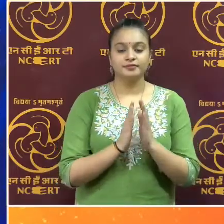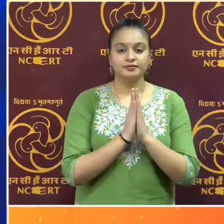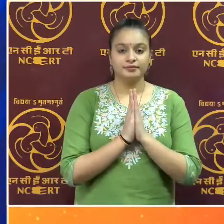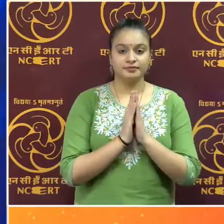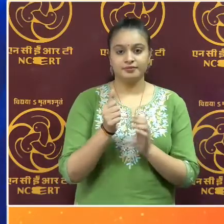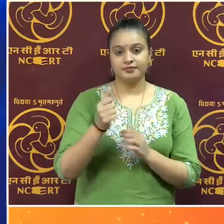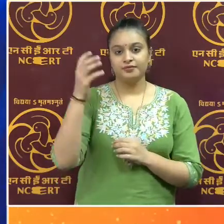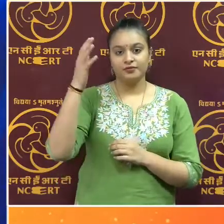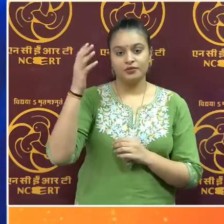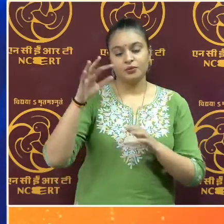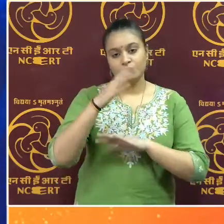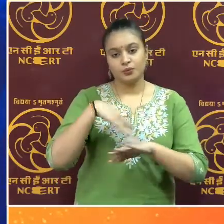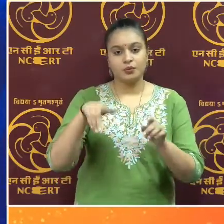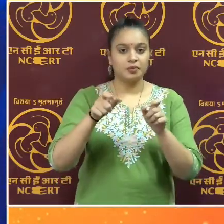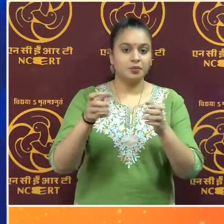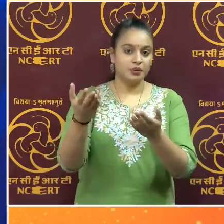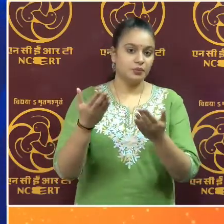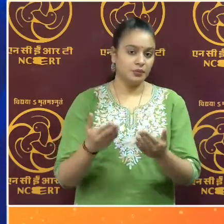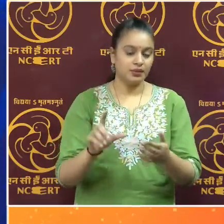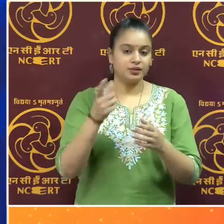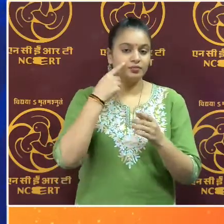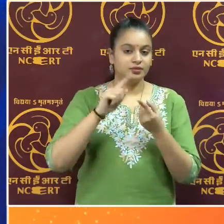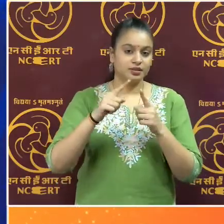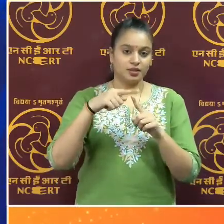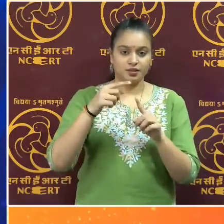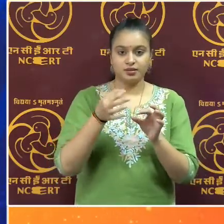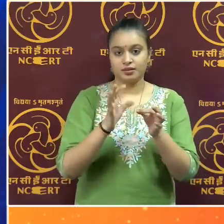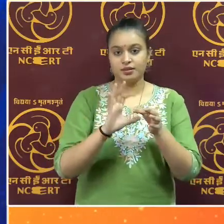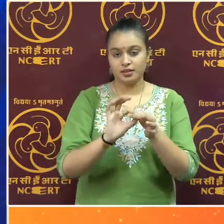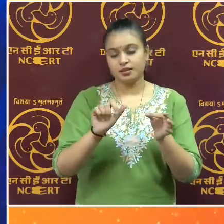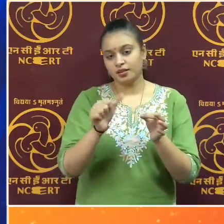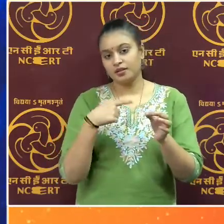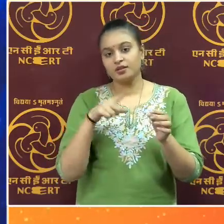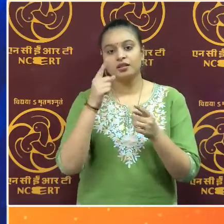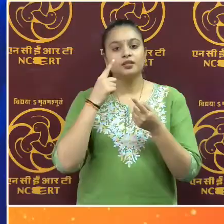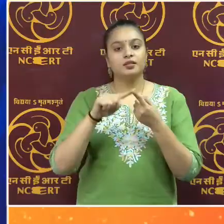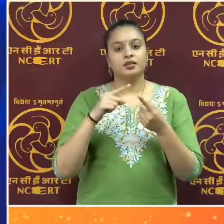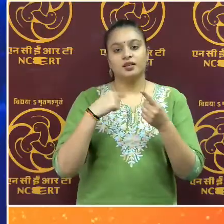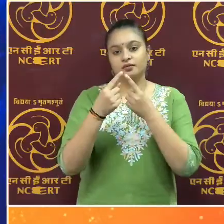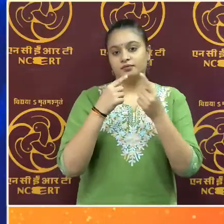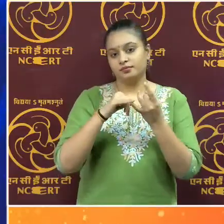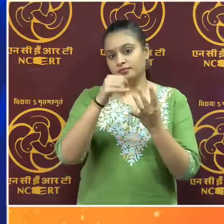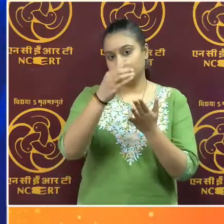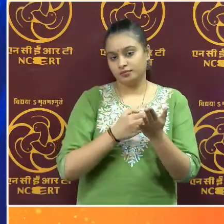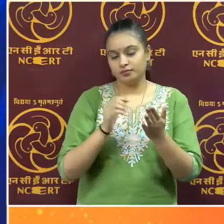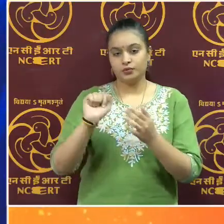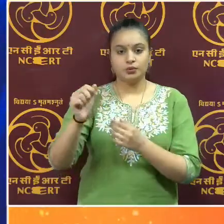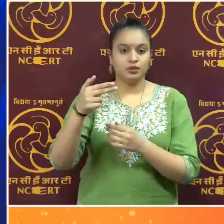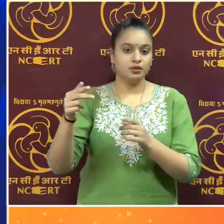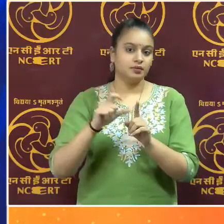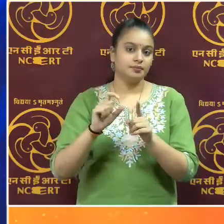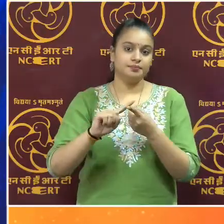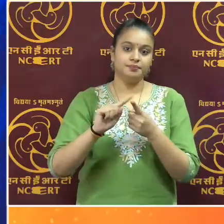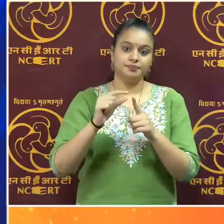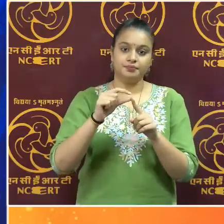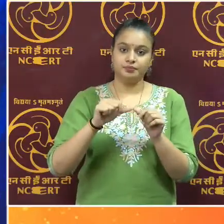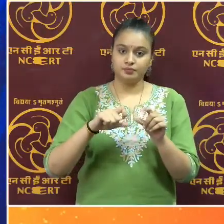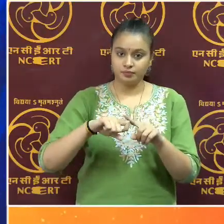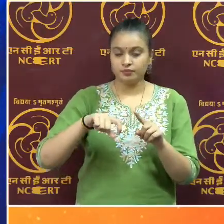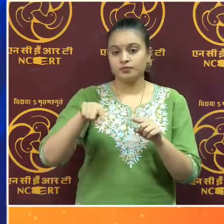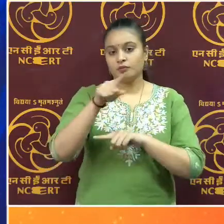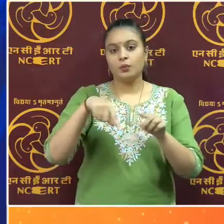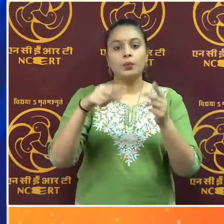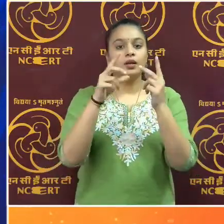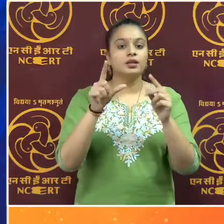Namaskar, good afternoon and welcome to CIET NCERT's another live and interactive session. My name is Deepak Mishra and you are watching